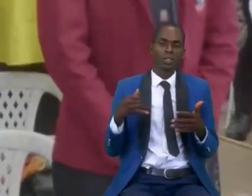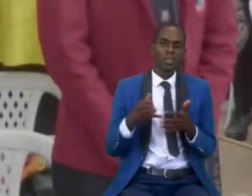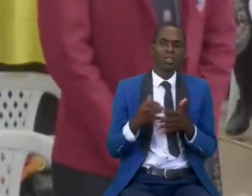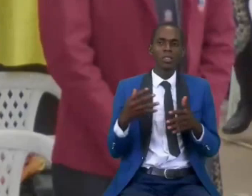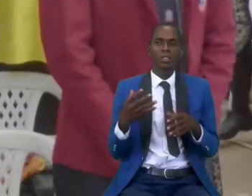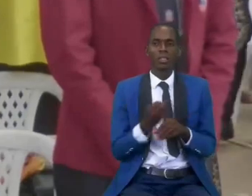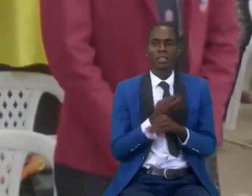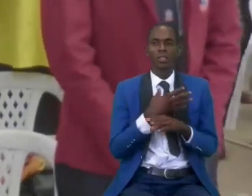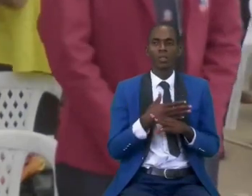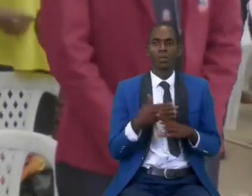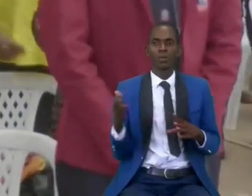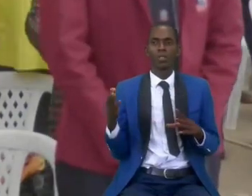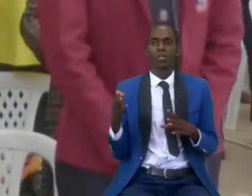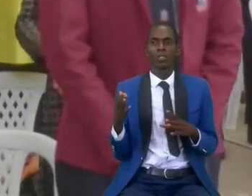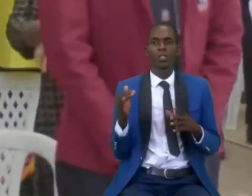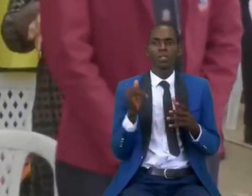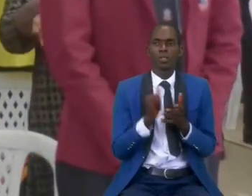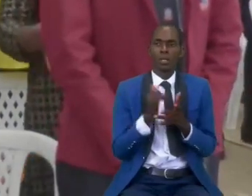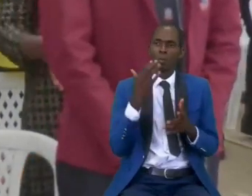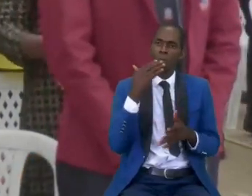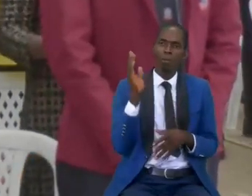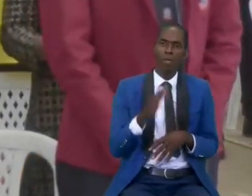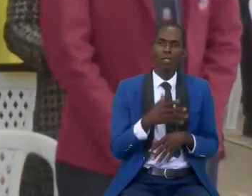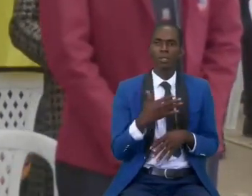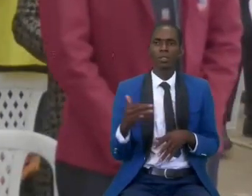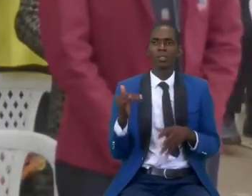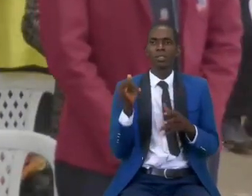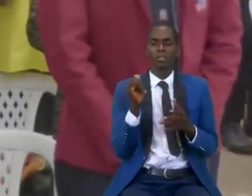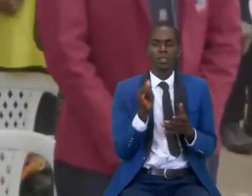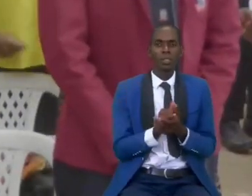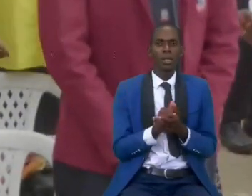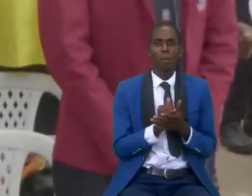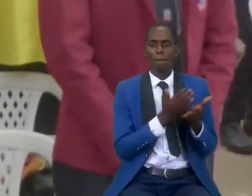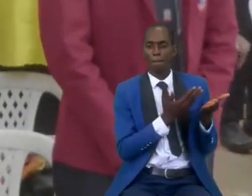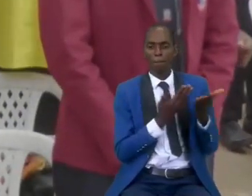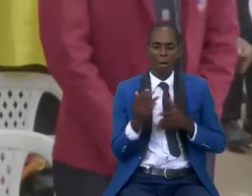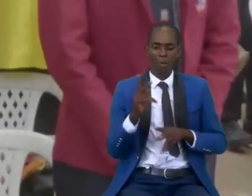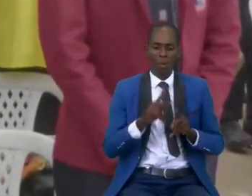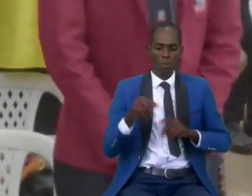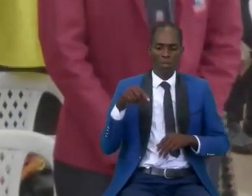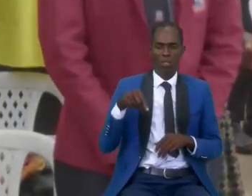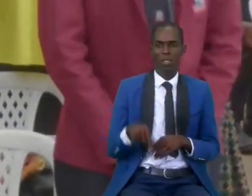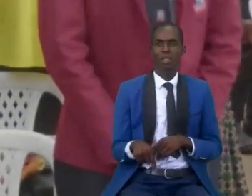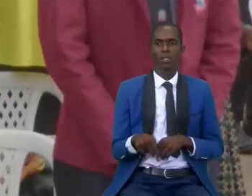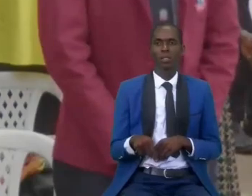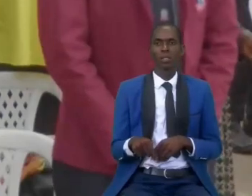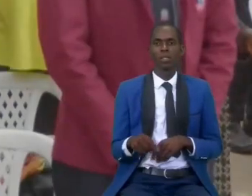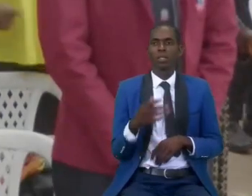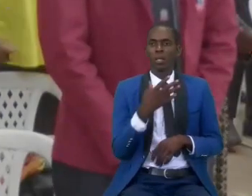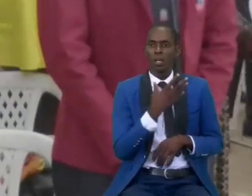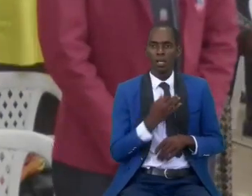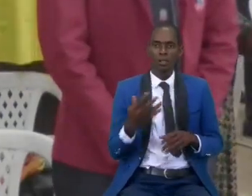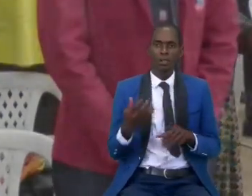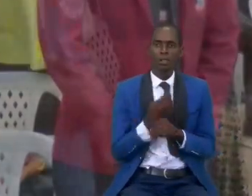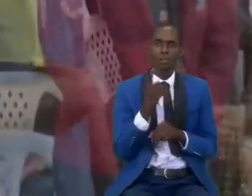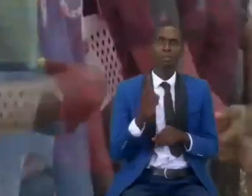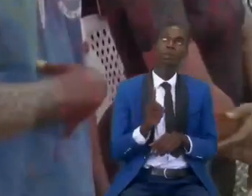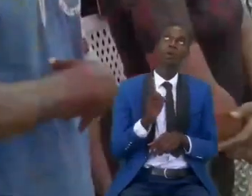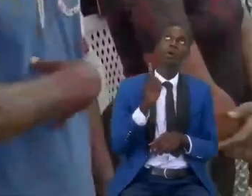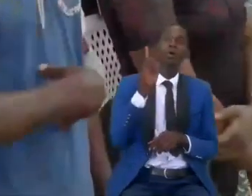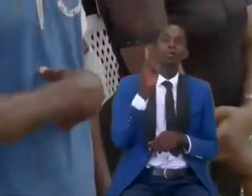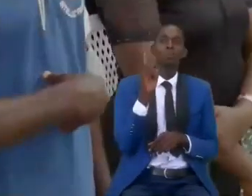pins people down, and it raises you up with his resurrection